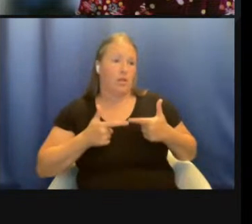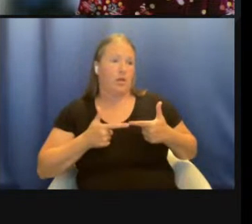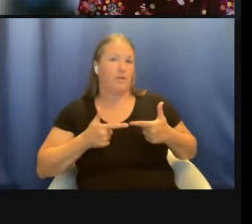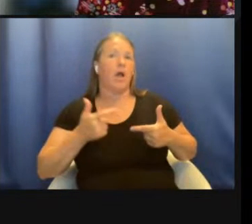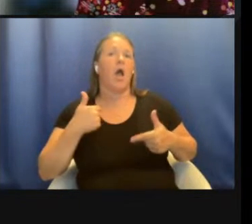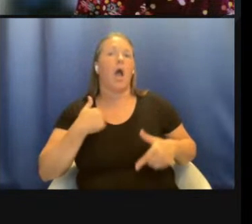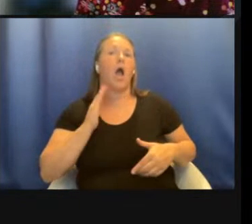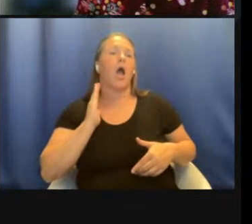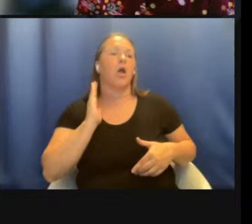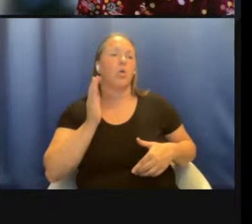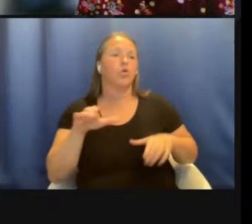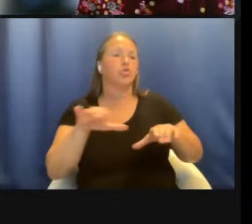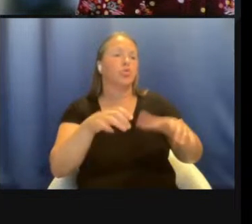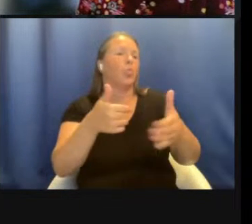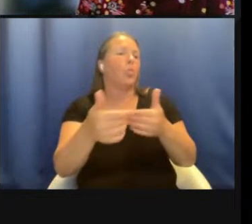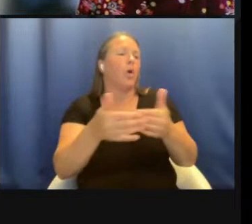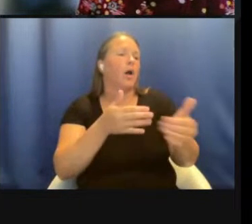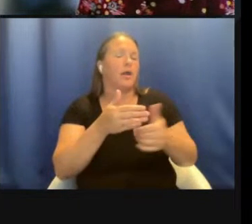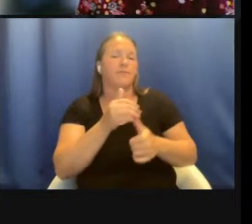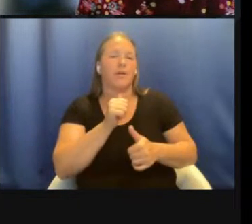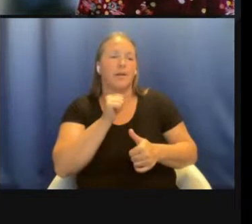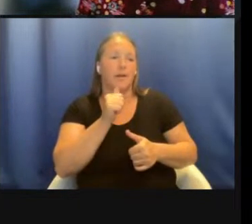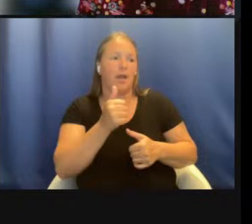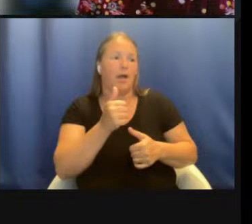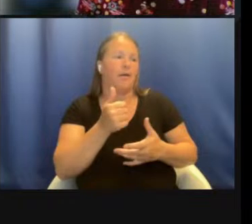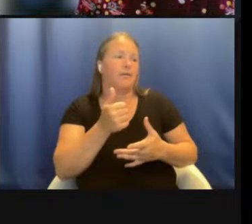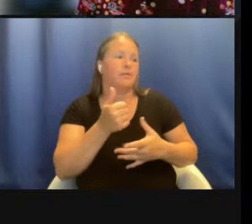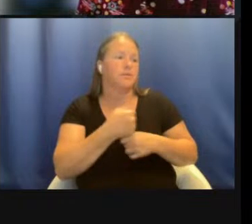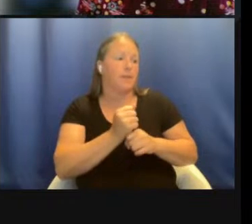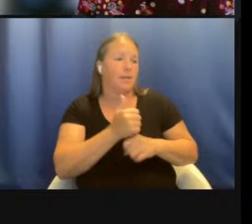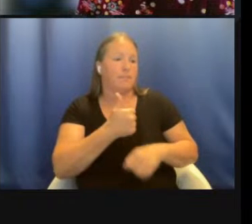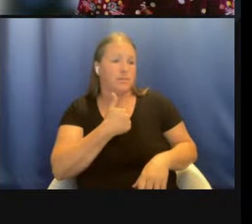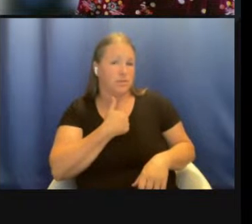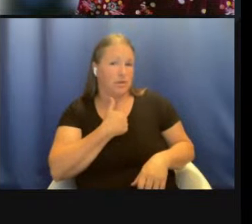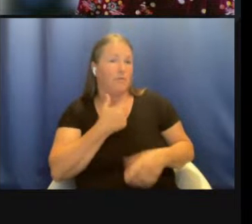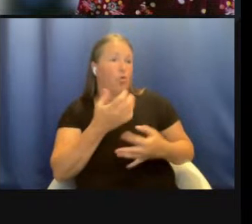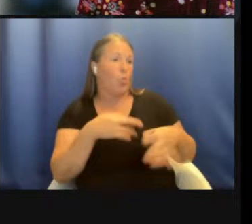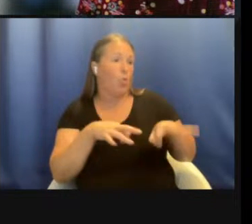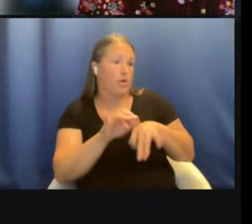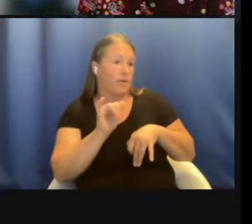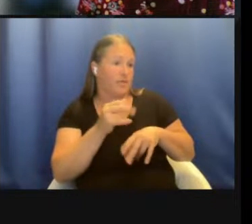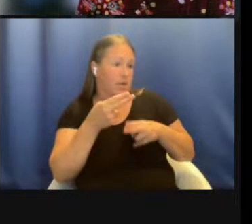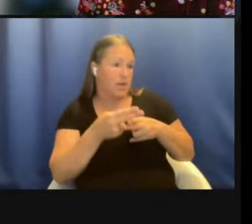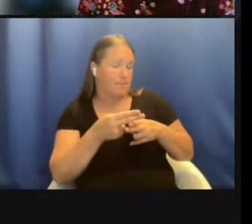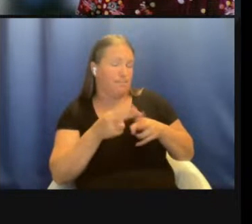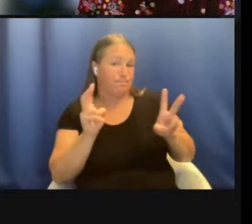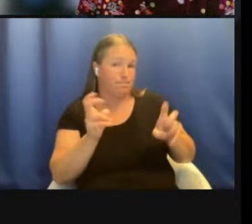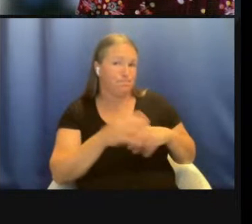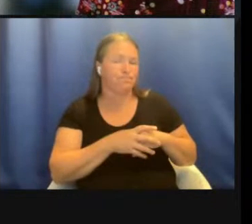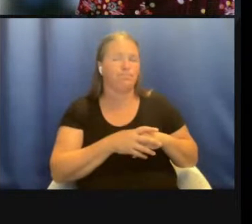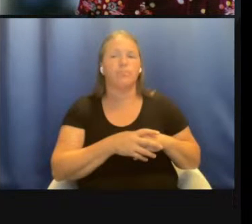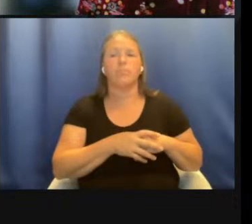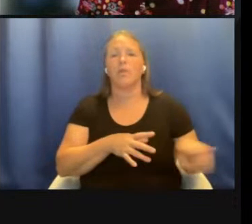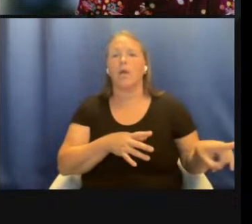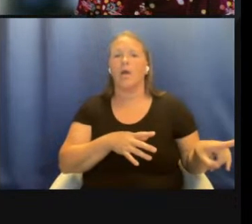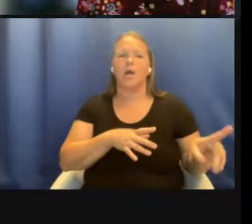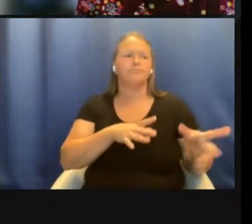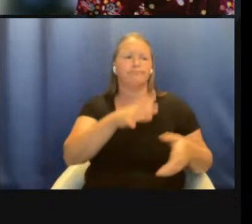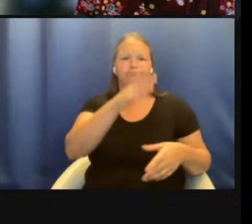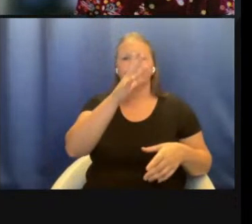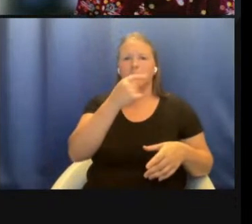quote. Meanwhile, Elizabeth writes back to him in one of her asides, I quote, "Do not speak through your